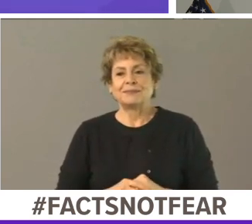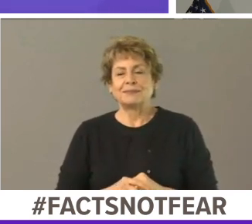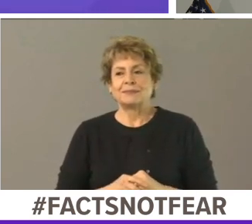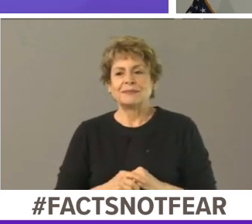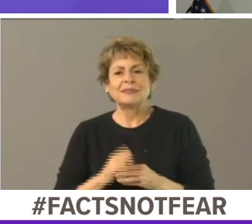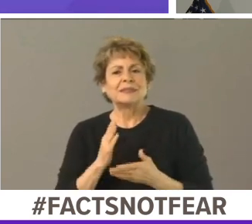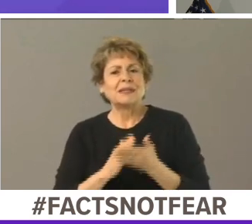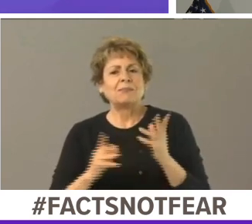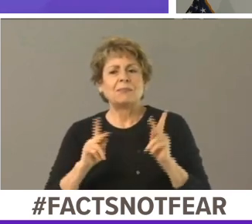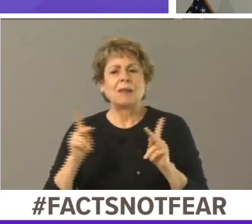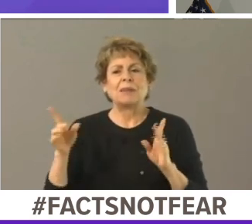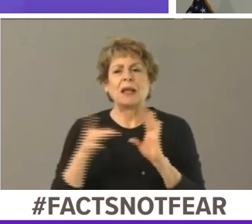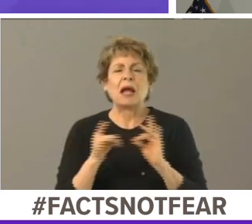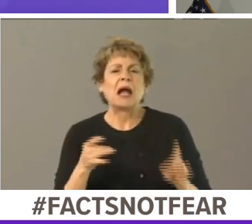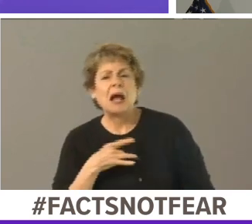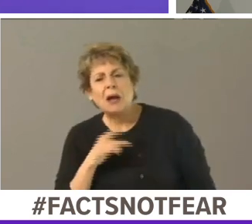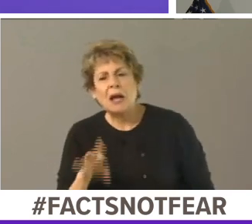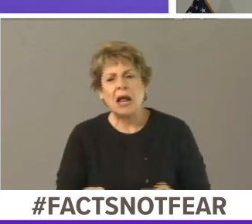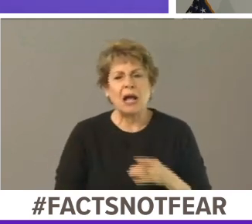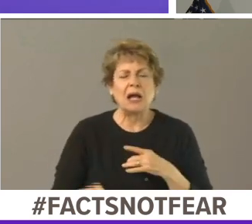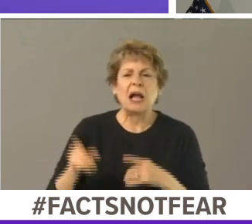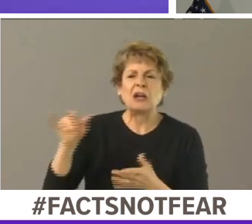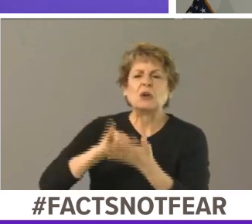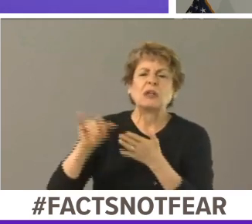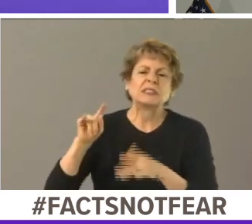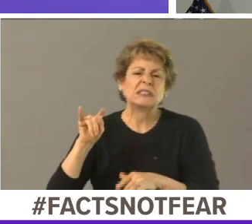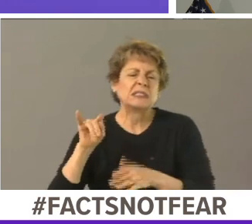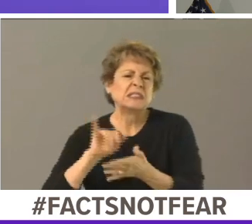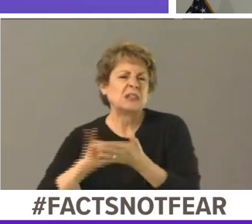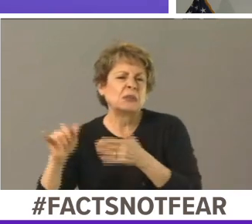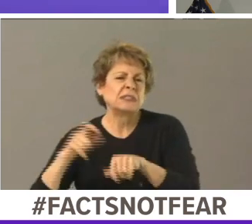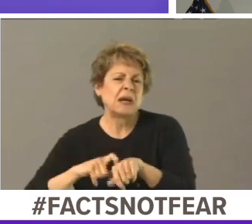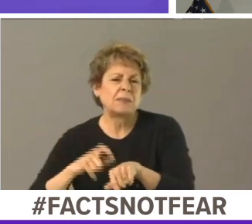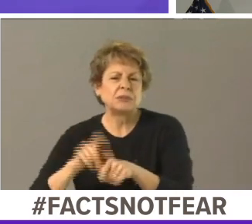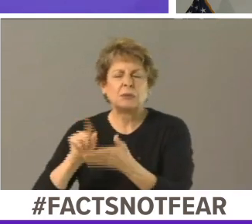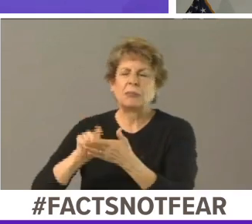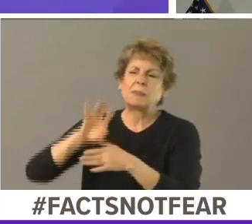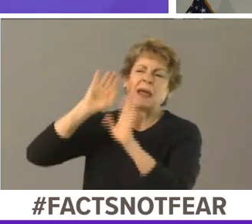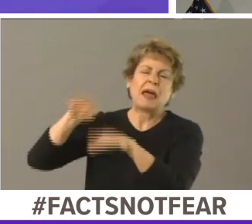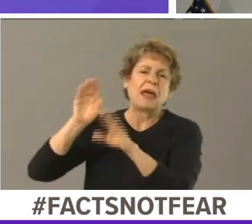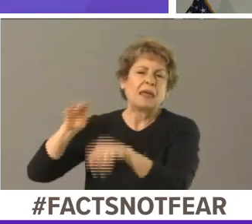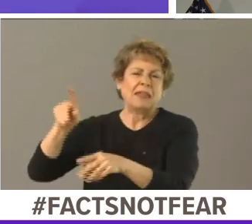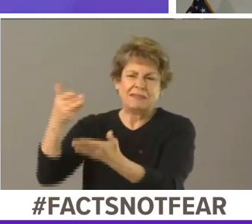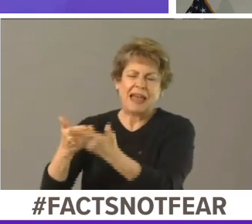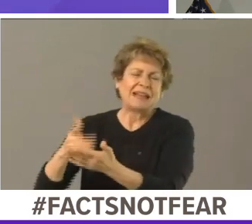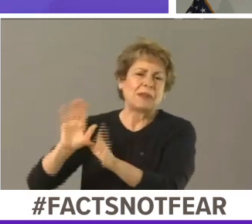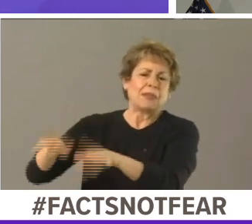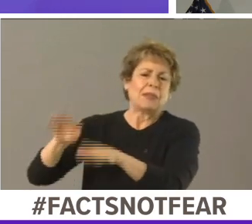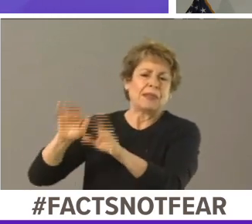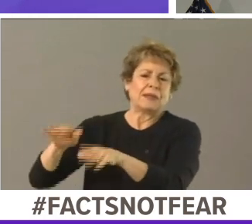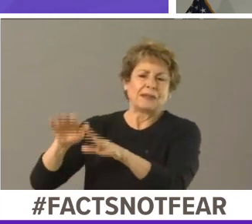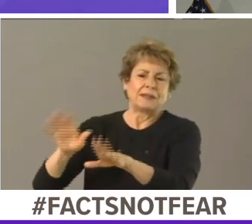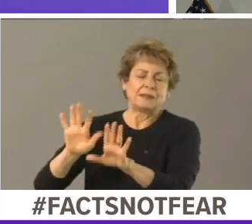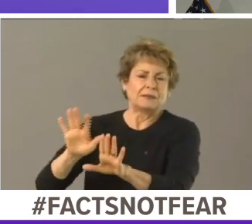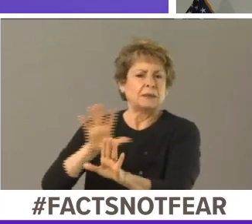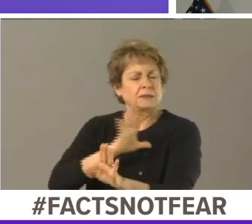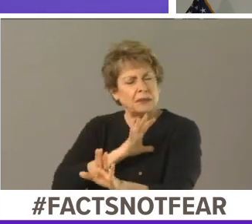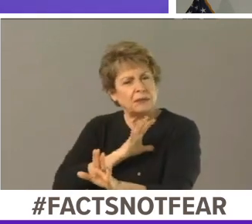and prefer that I wouldn't use the New York Times. Well, let's take a look to CNN.